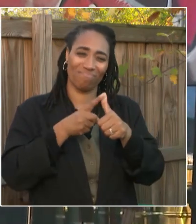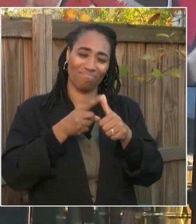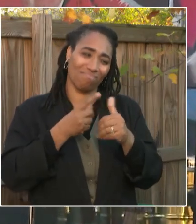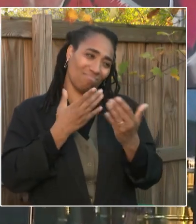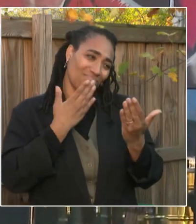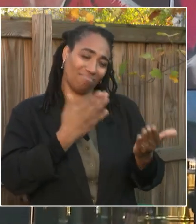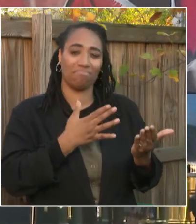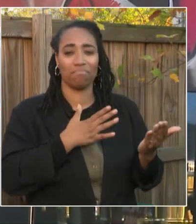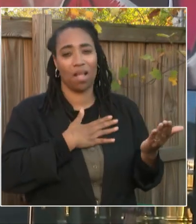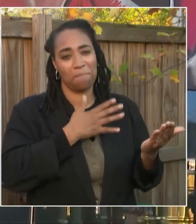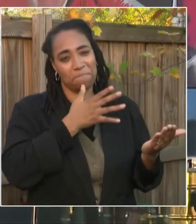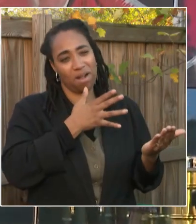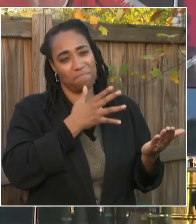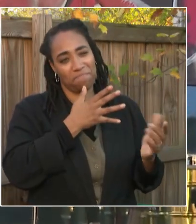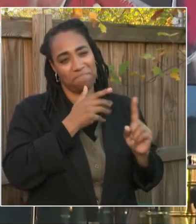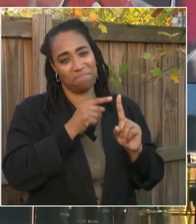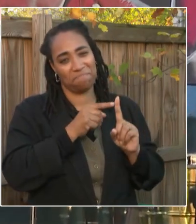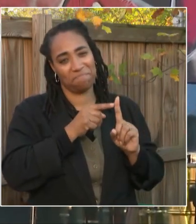mom,